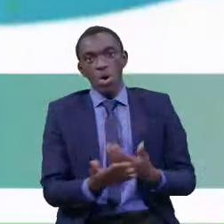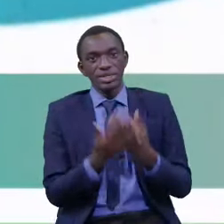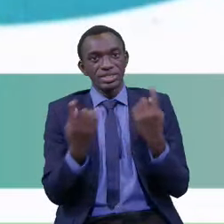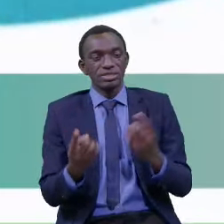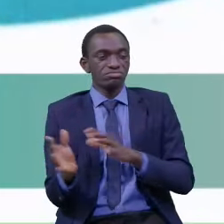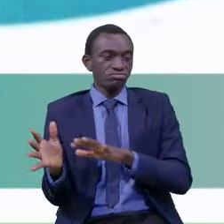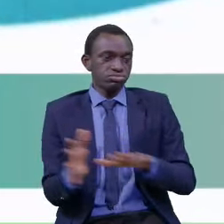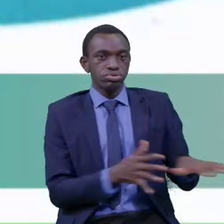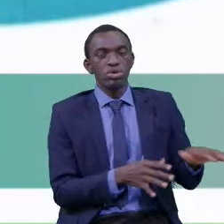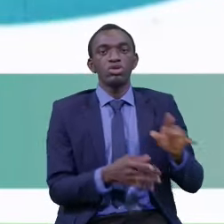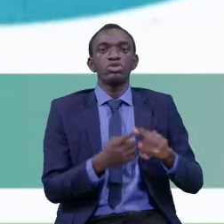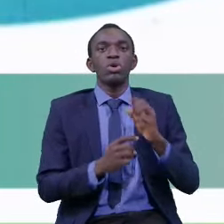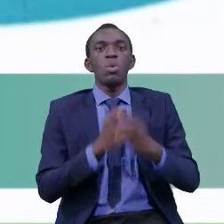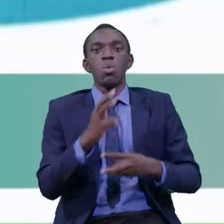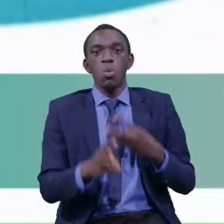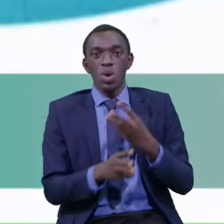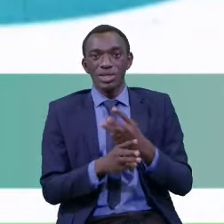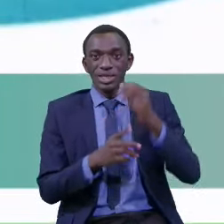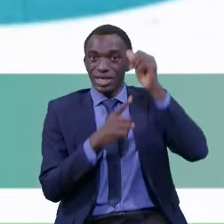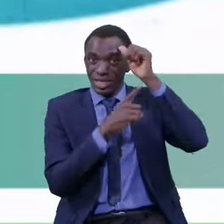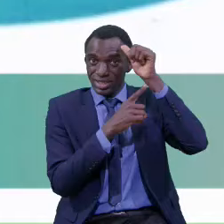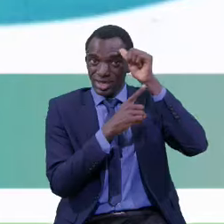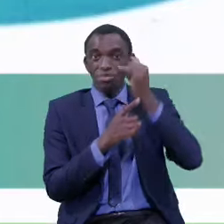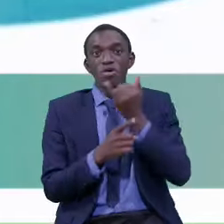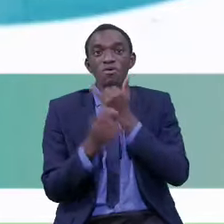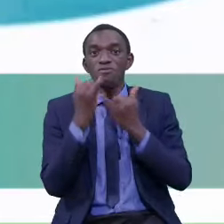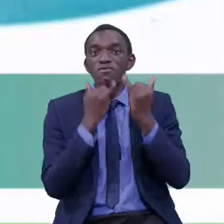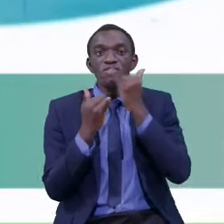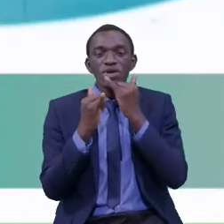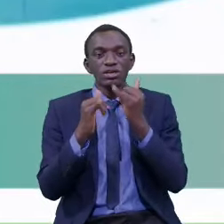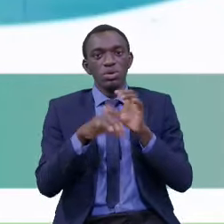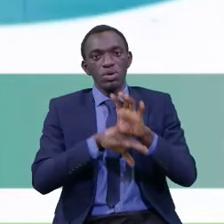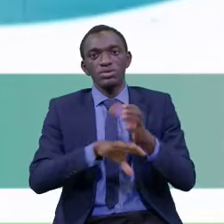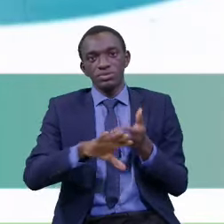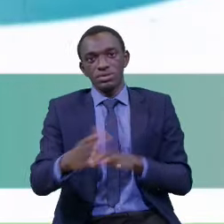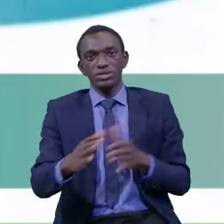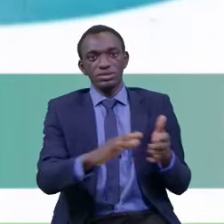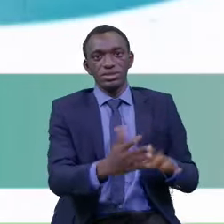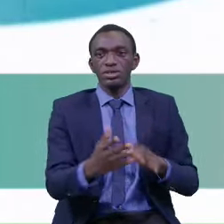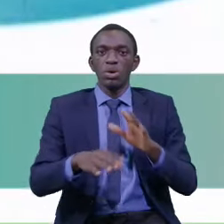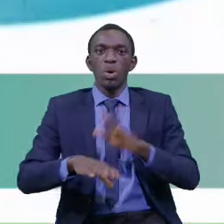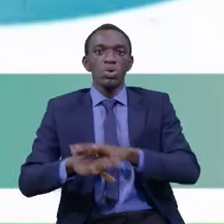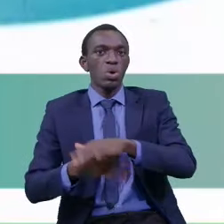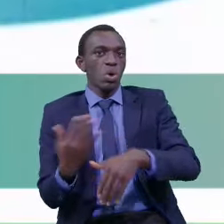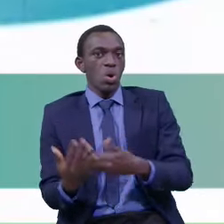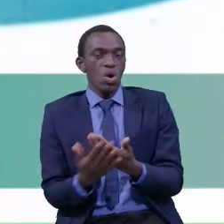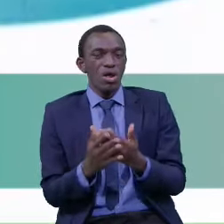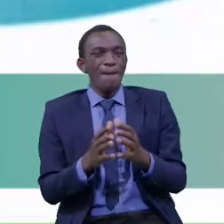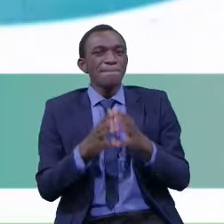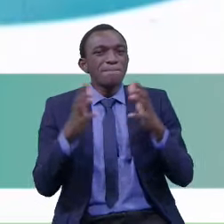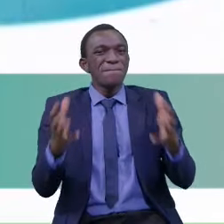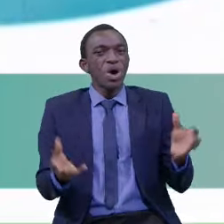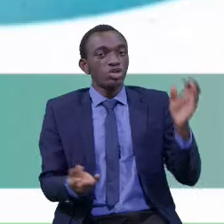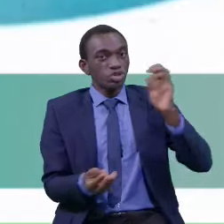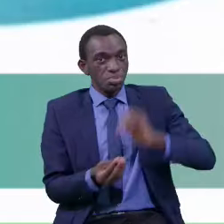man, death reigned by one, much more. they that